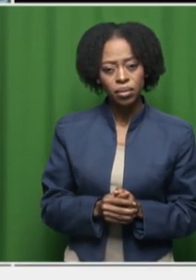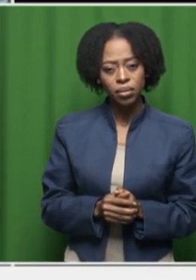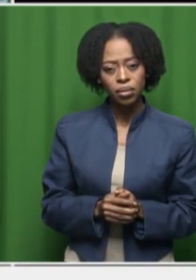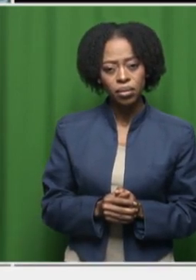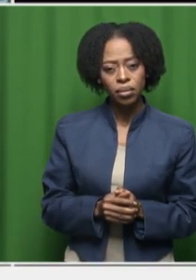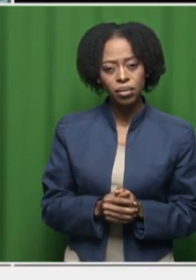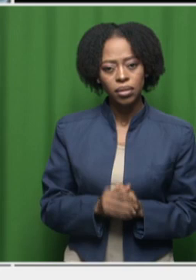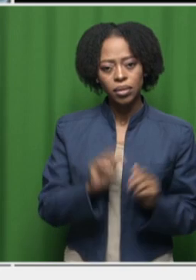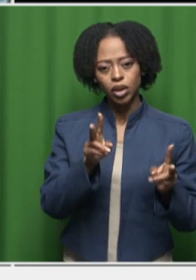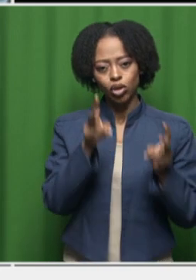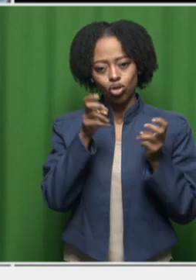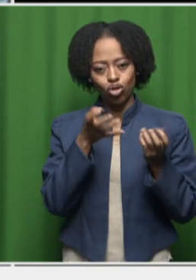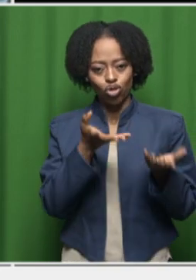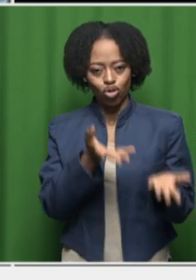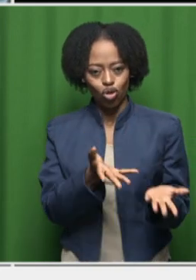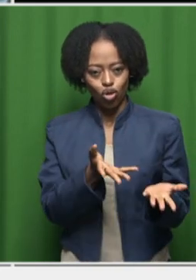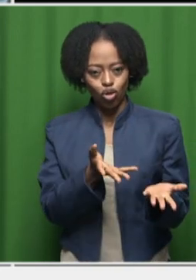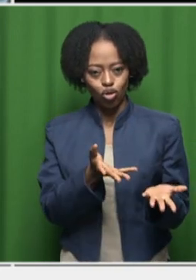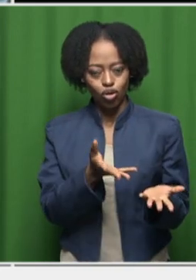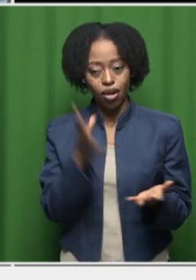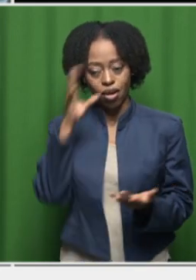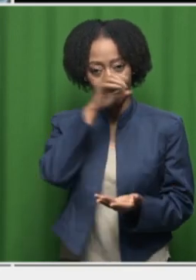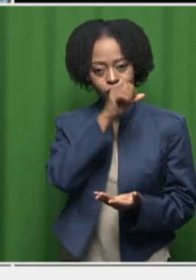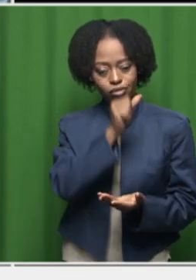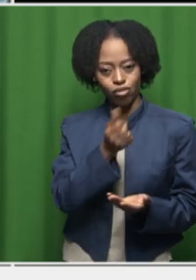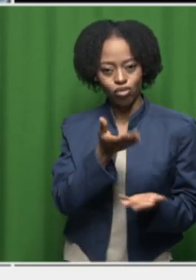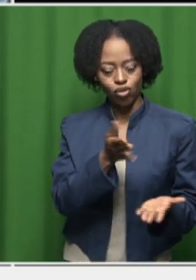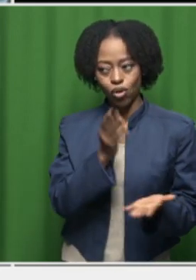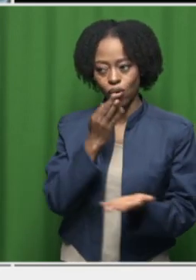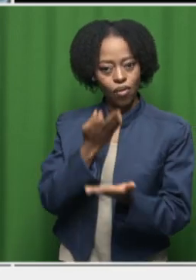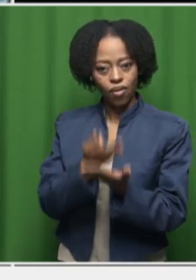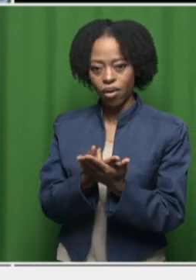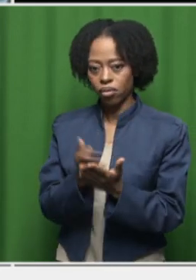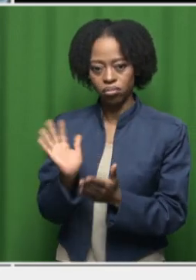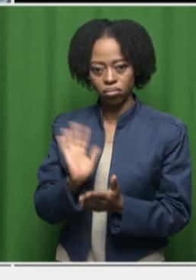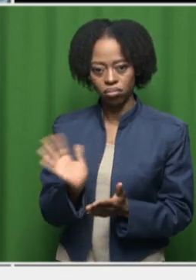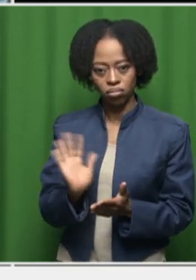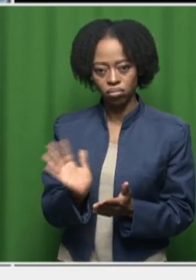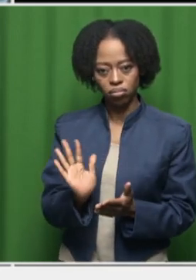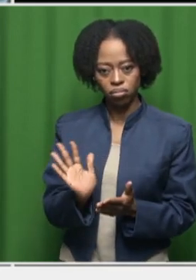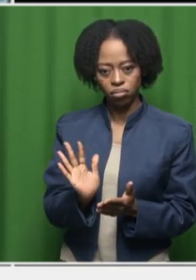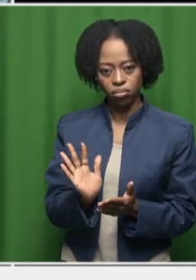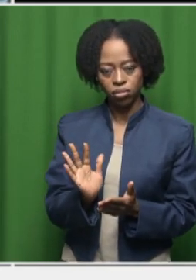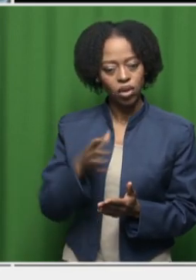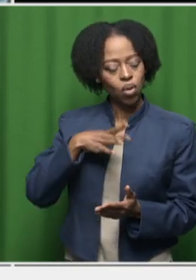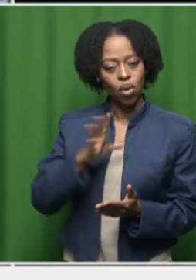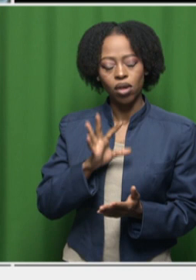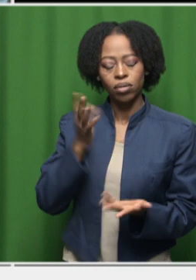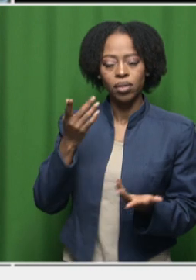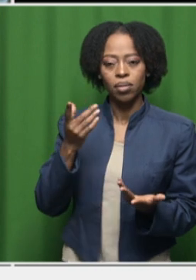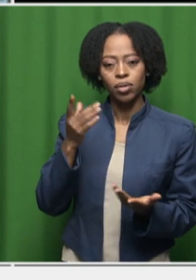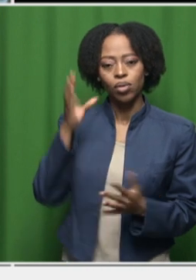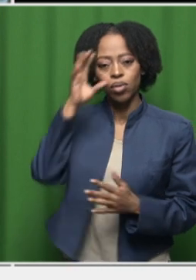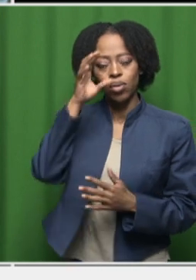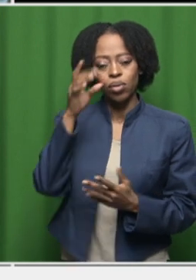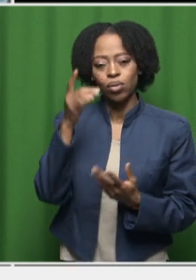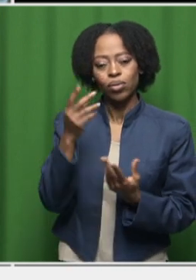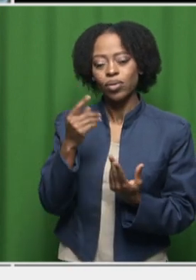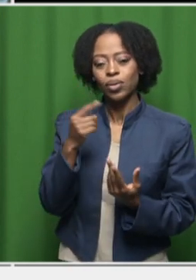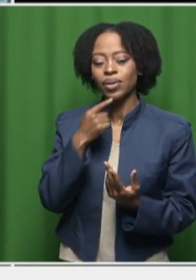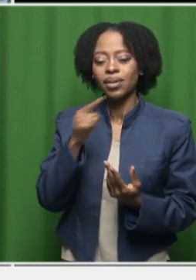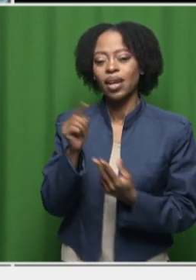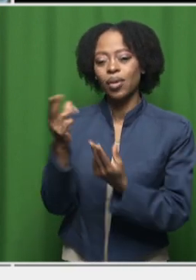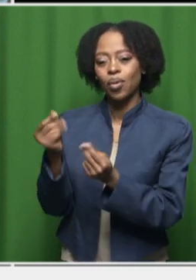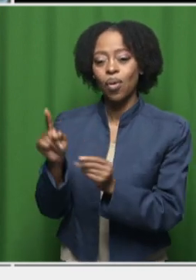It comes across as it. I don't seek to suggest or to suggest what the president is doing, but to us as people who are on